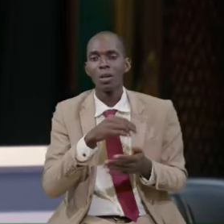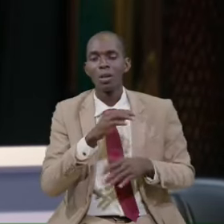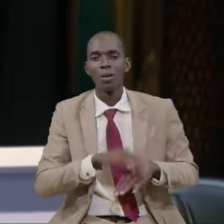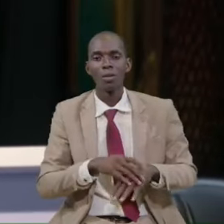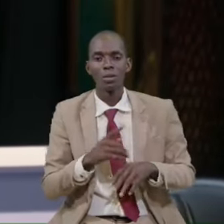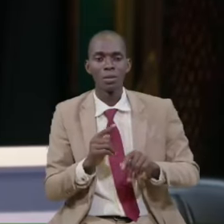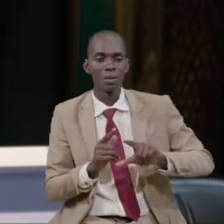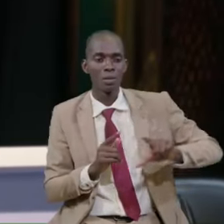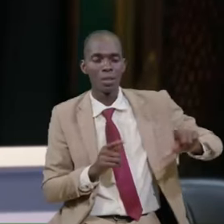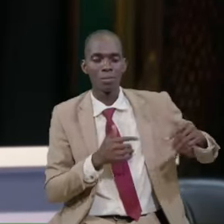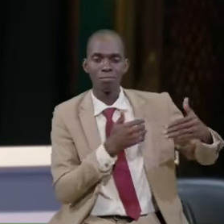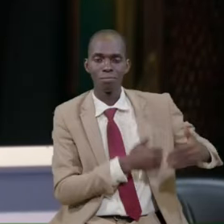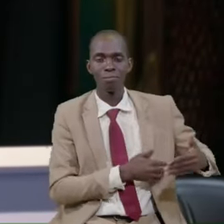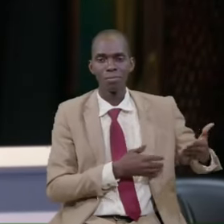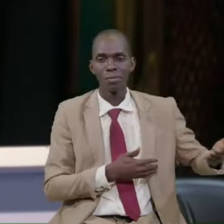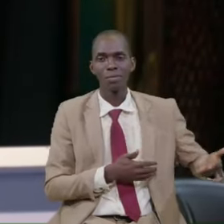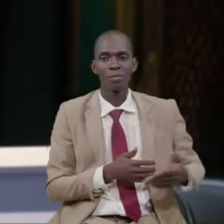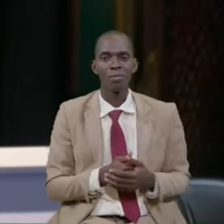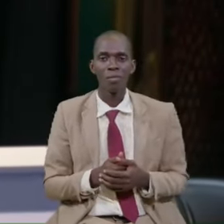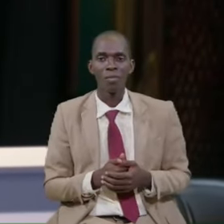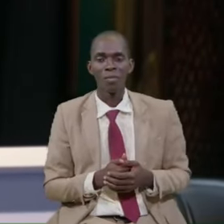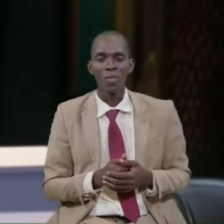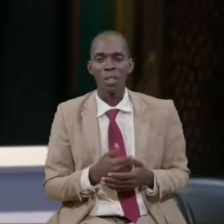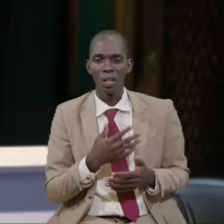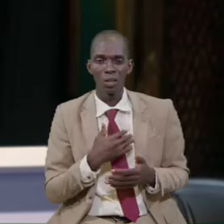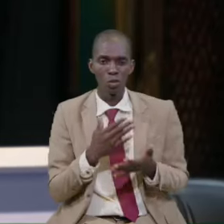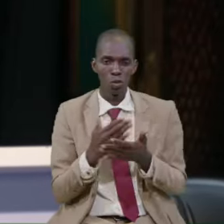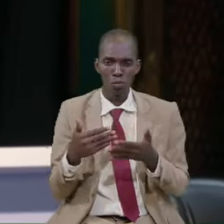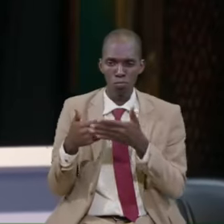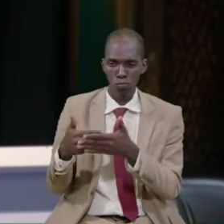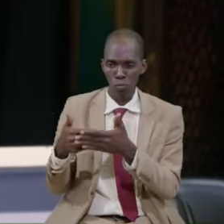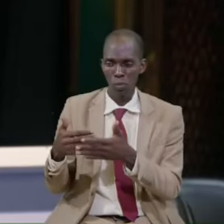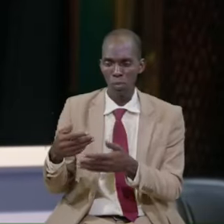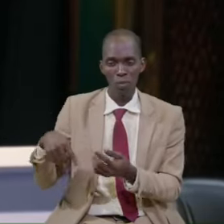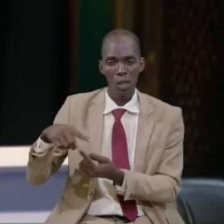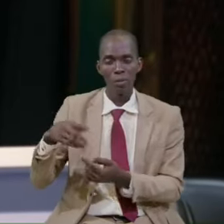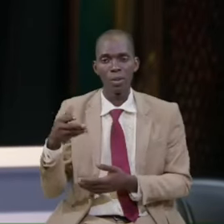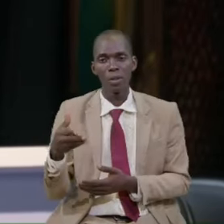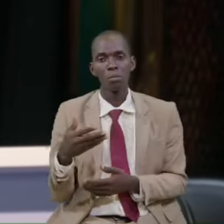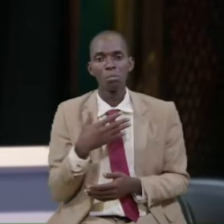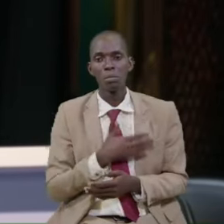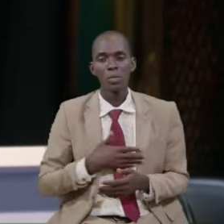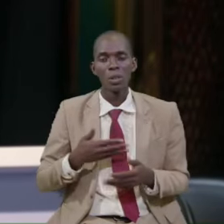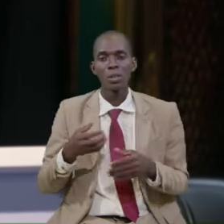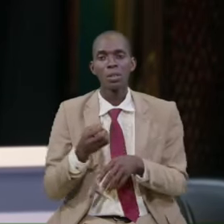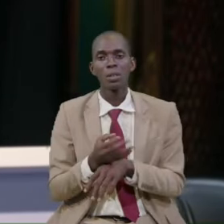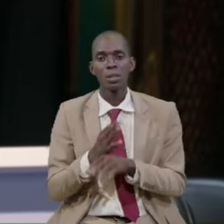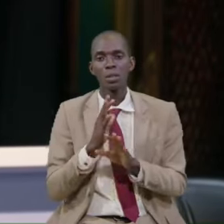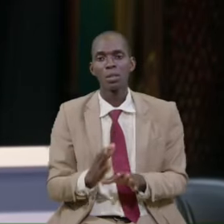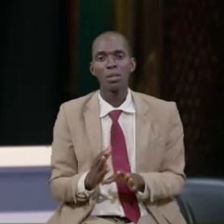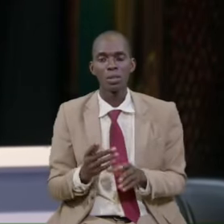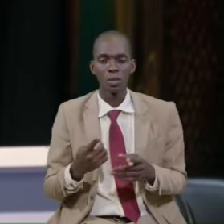and near the classroom. Please, let's make sure that we attend to all of